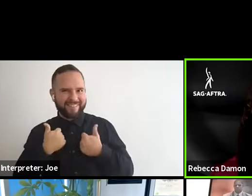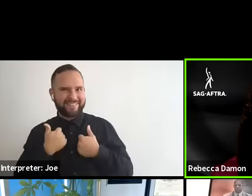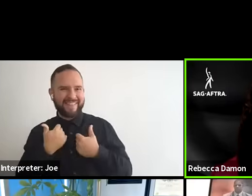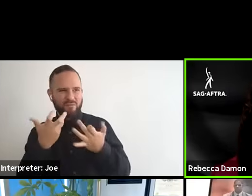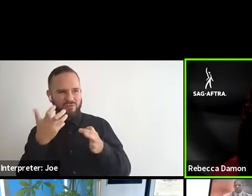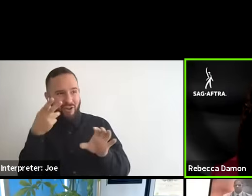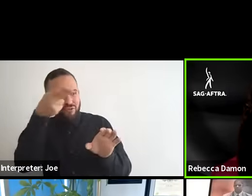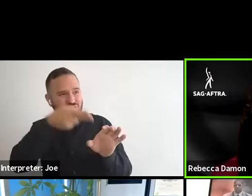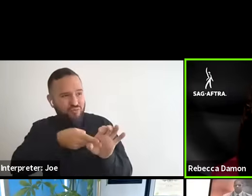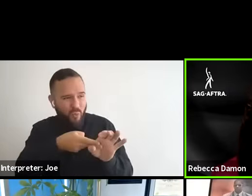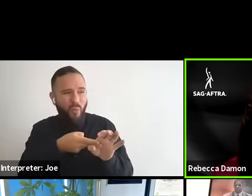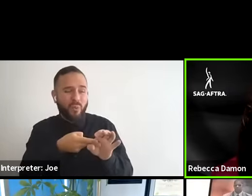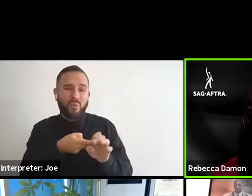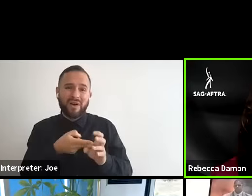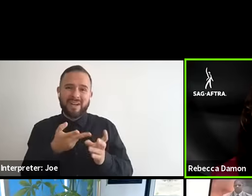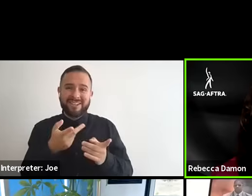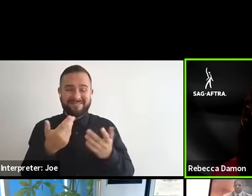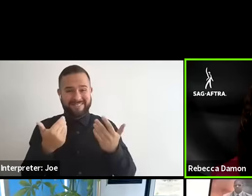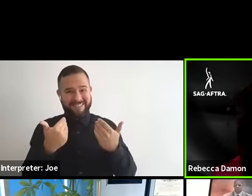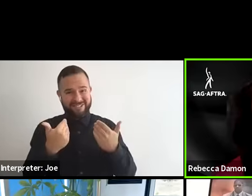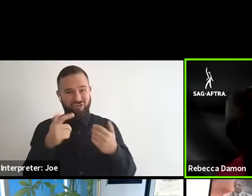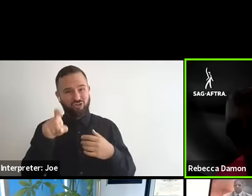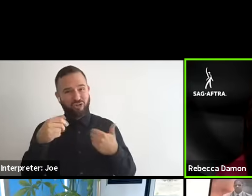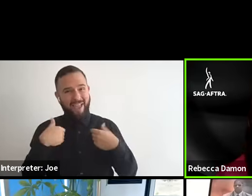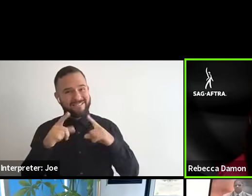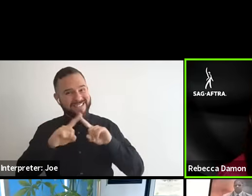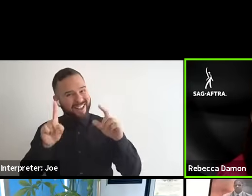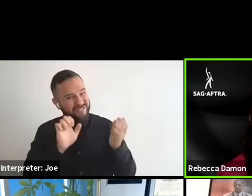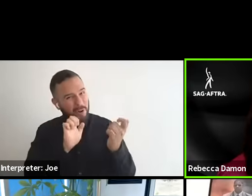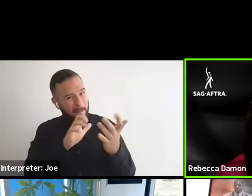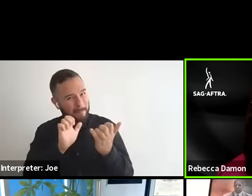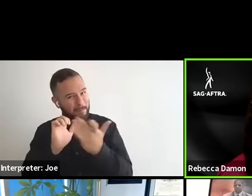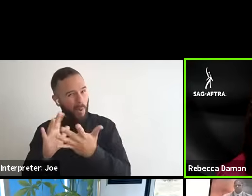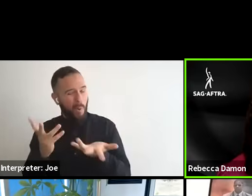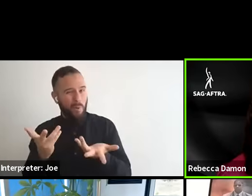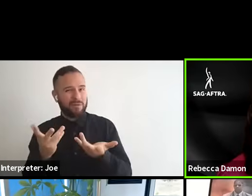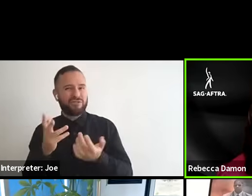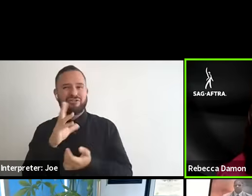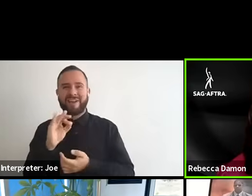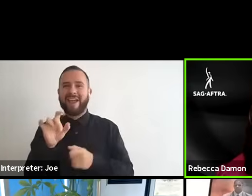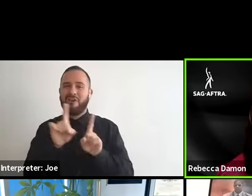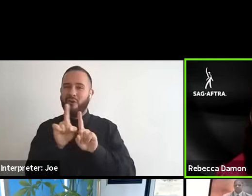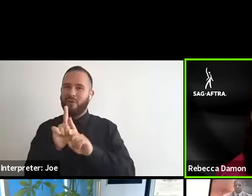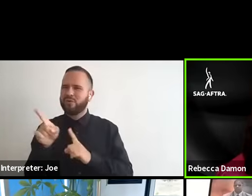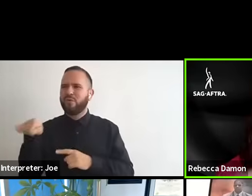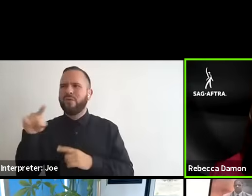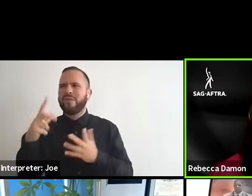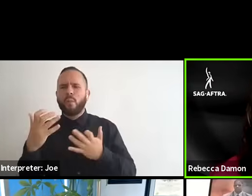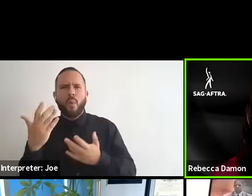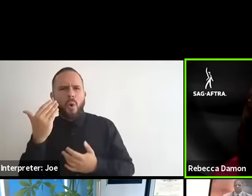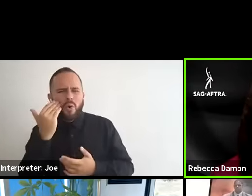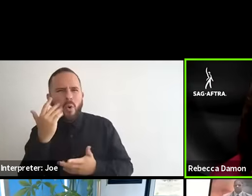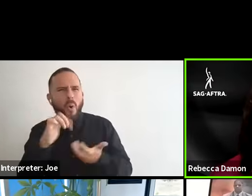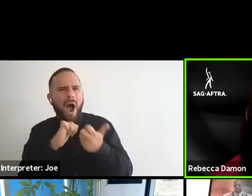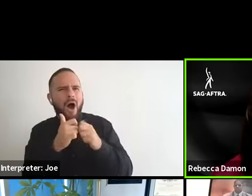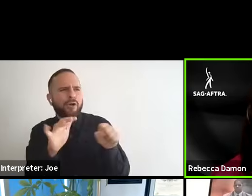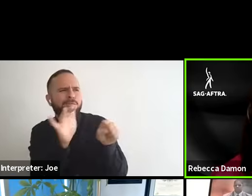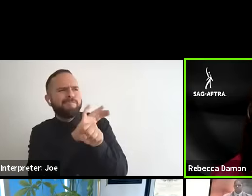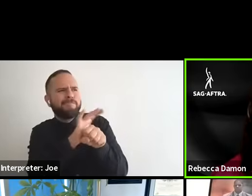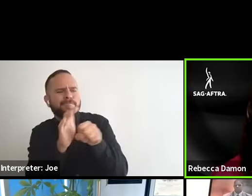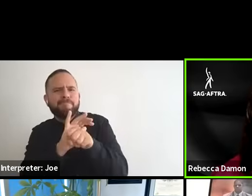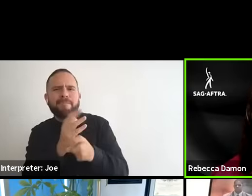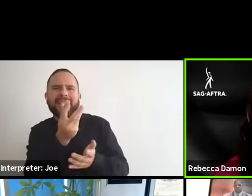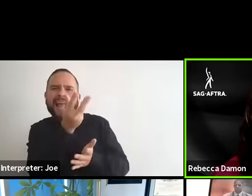that they should structure that and say to maybe even account for the gaps that they might have that might have been full with other